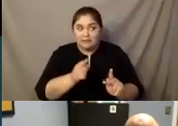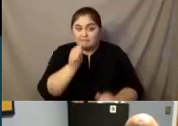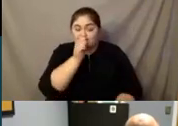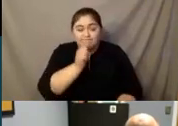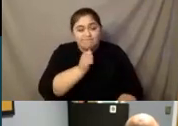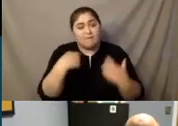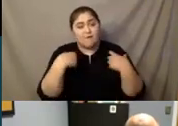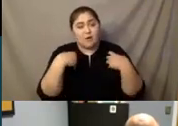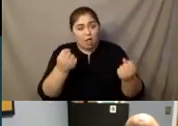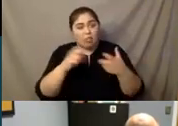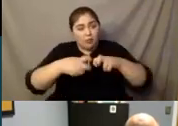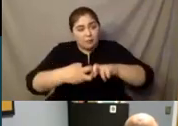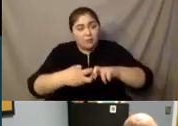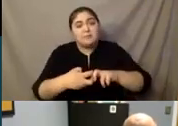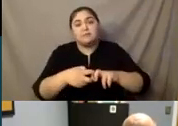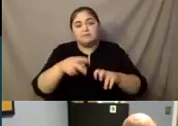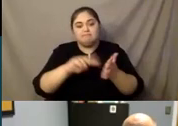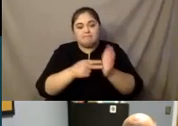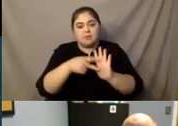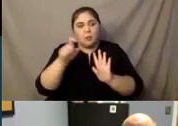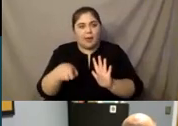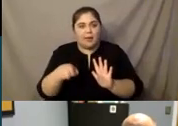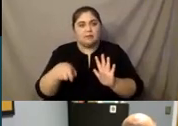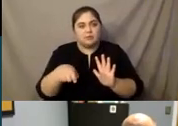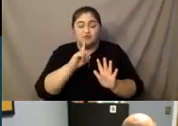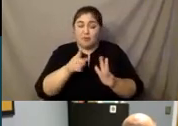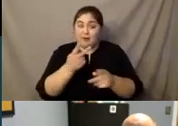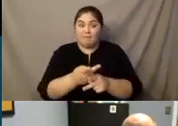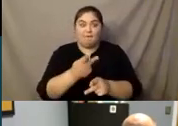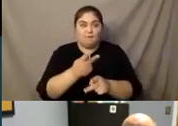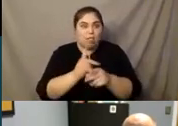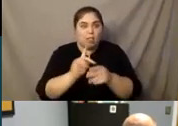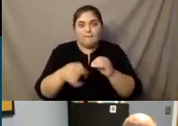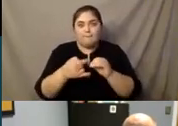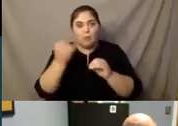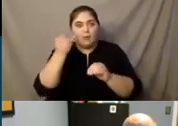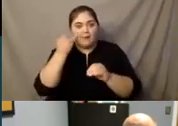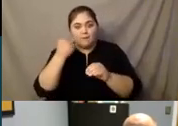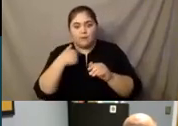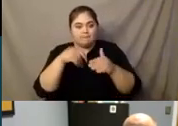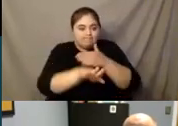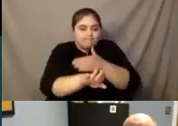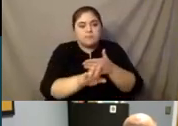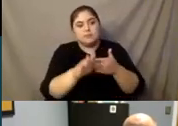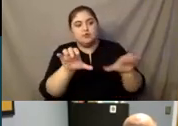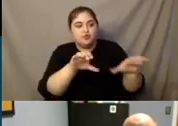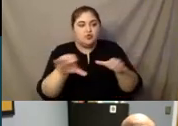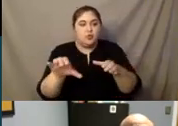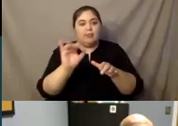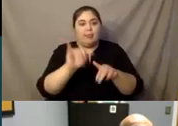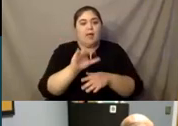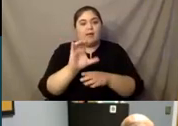health difficulties, we had to really be very careful about whether we ended up going in and conducting that conditional